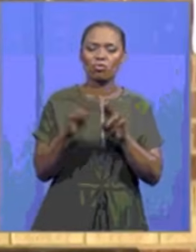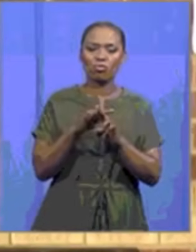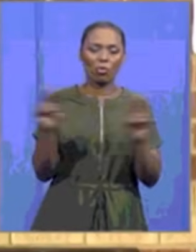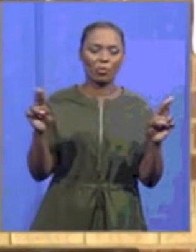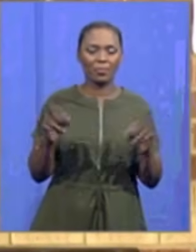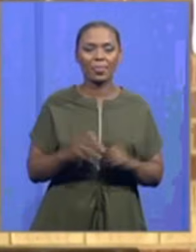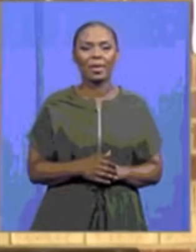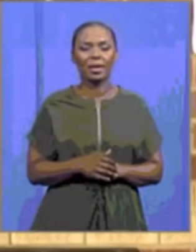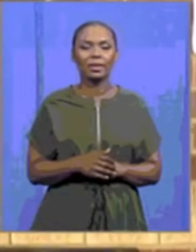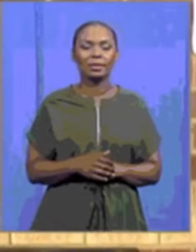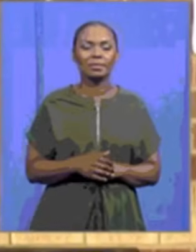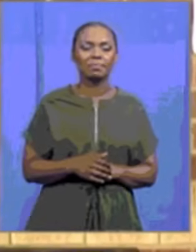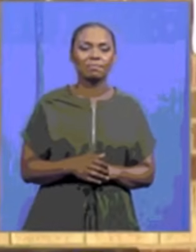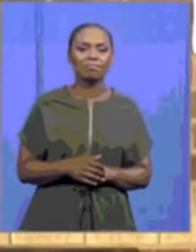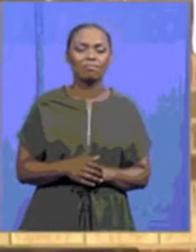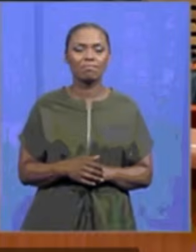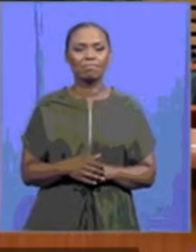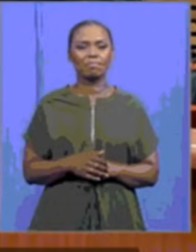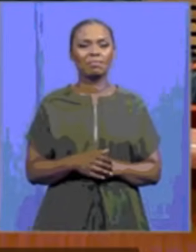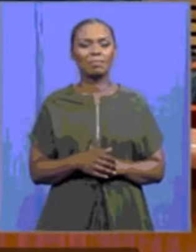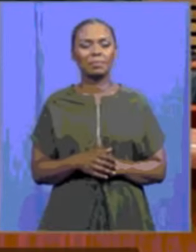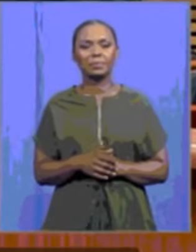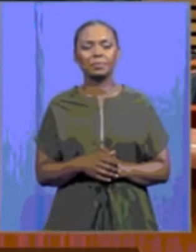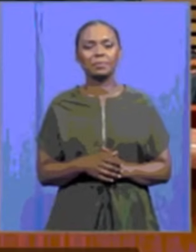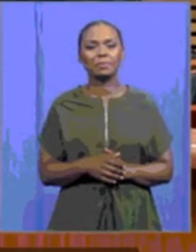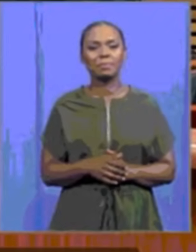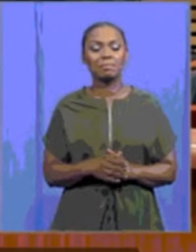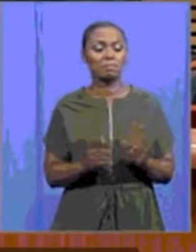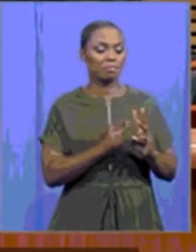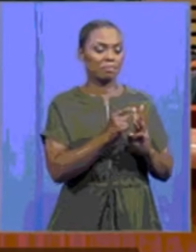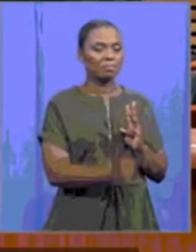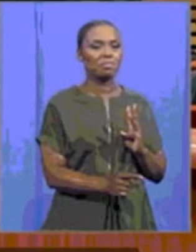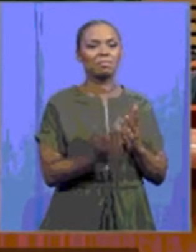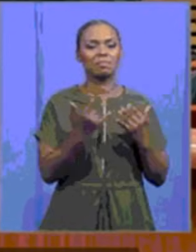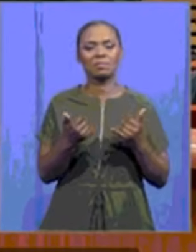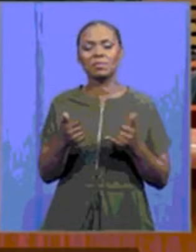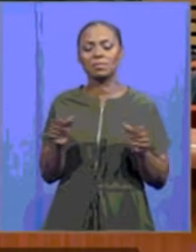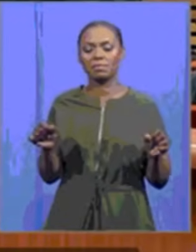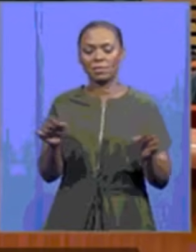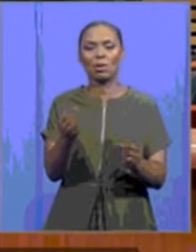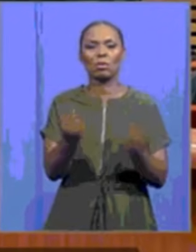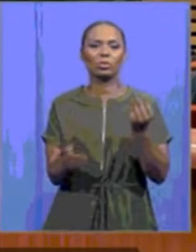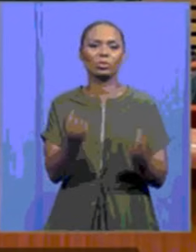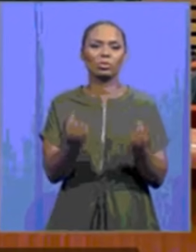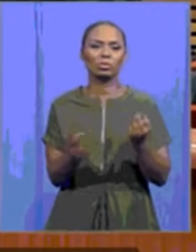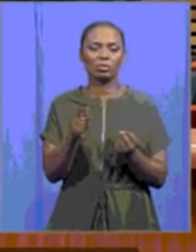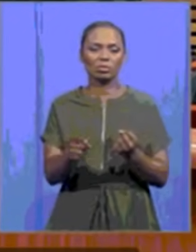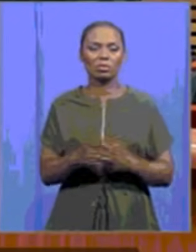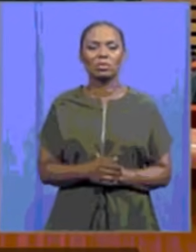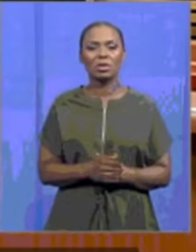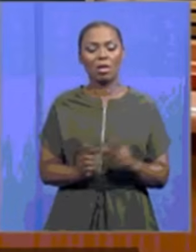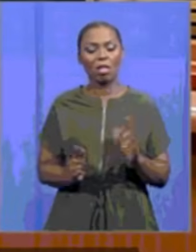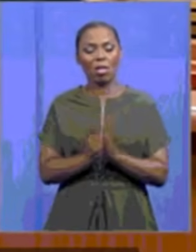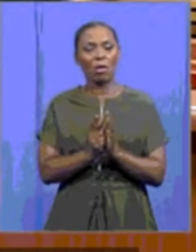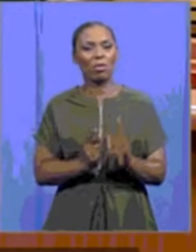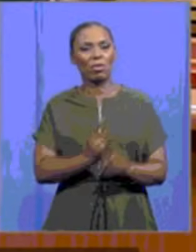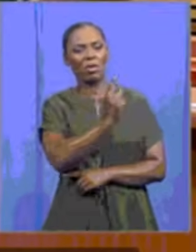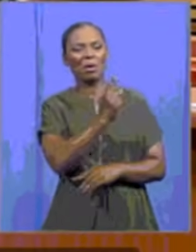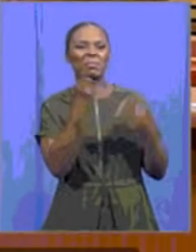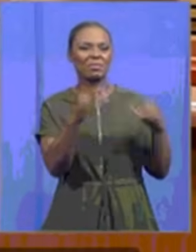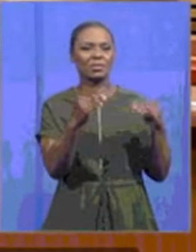di contacta directly kapa indirectly. Baqosuwa ba boetse ba hlahella ka pele ho lekgotla la ditlolo tsa molao tsa kgwebo